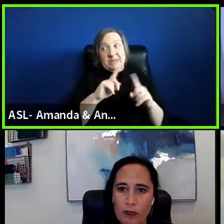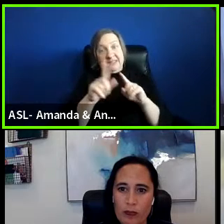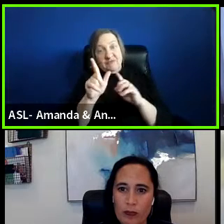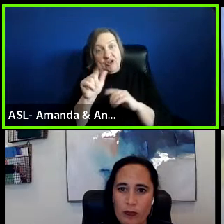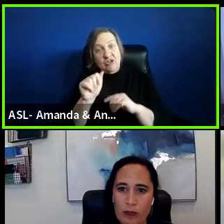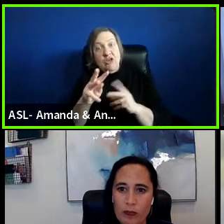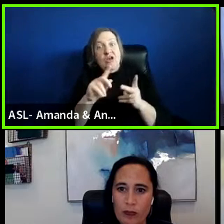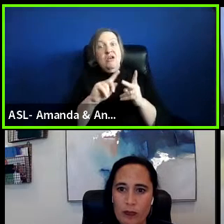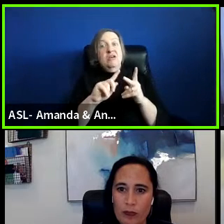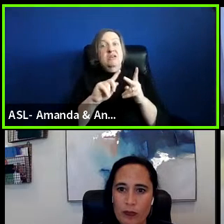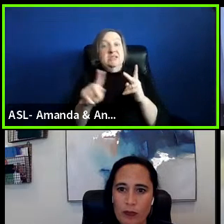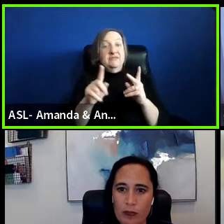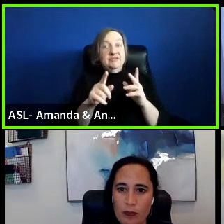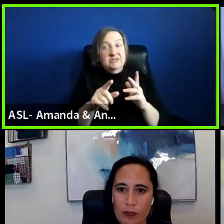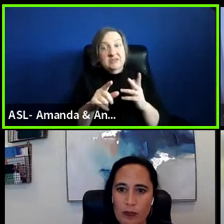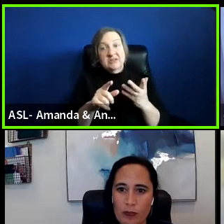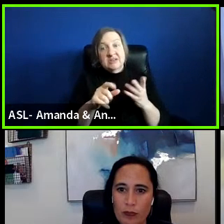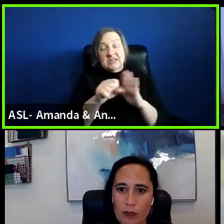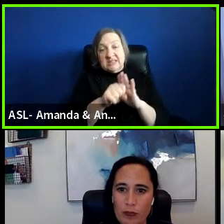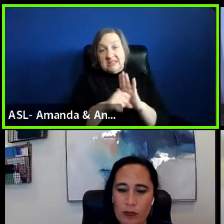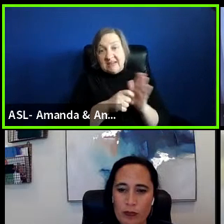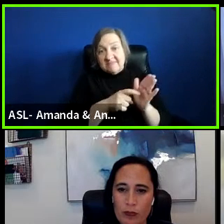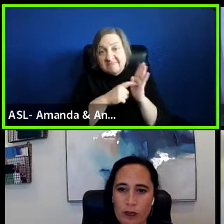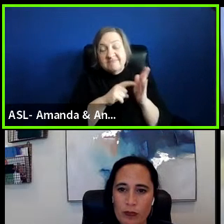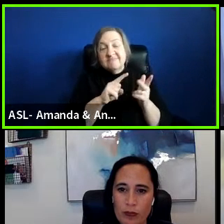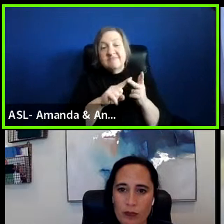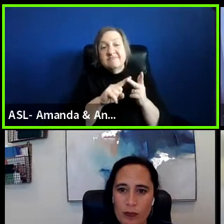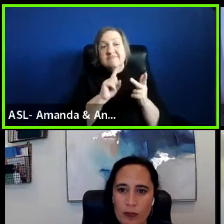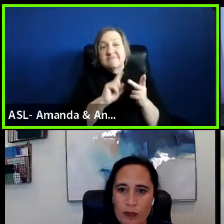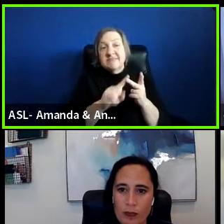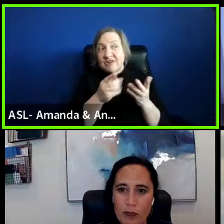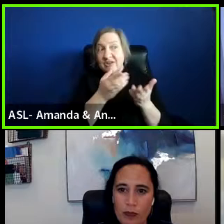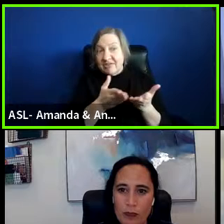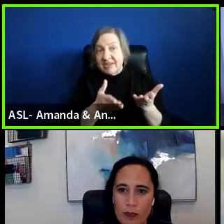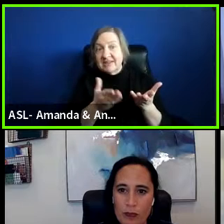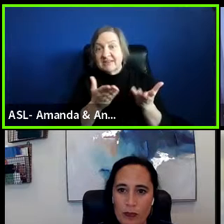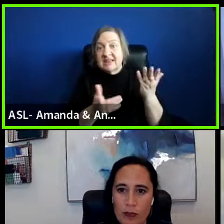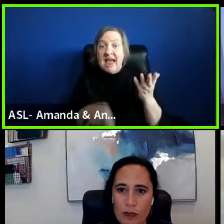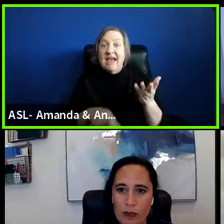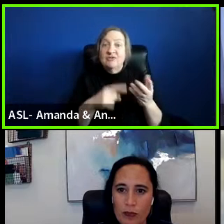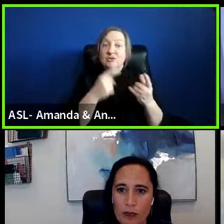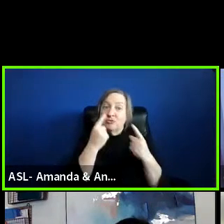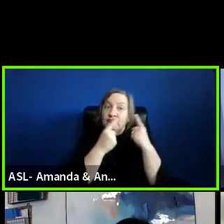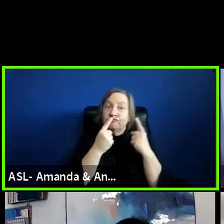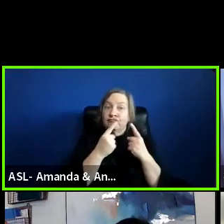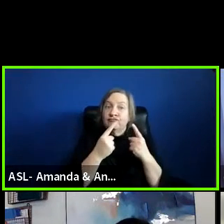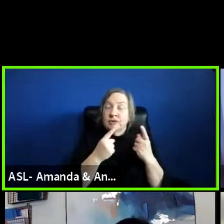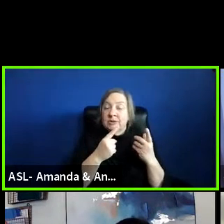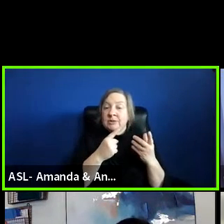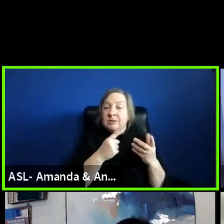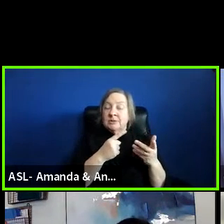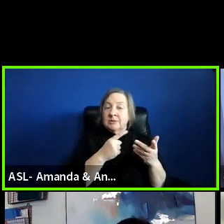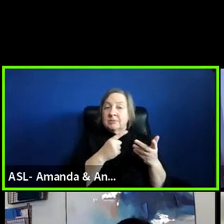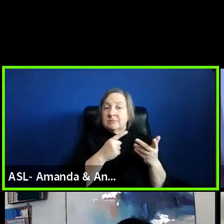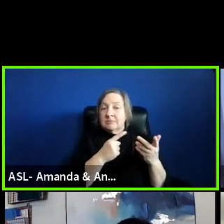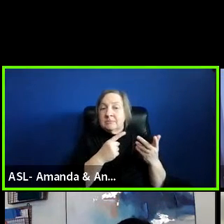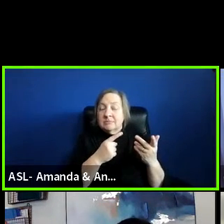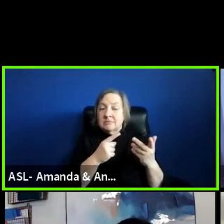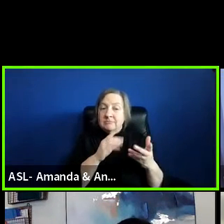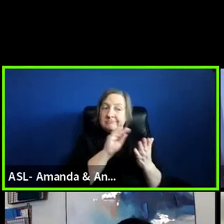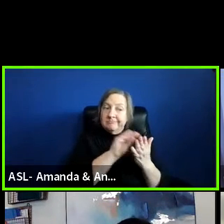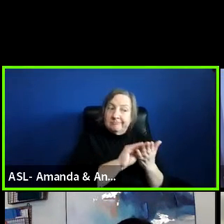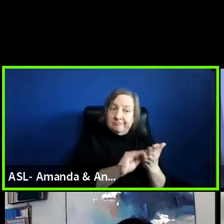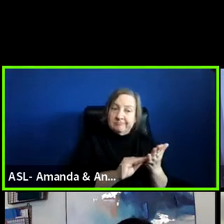statutes, different requirements that have to be considered. And so I don't have, we'll have to come back with that specific answer